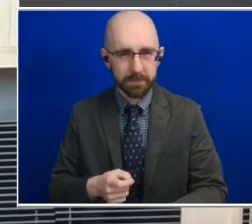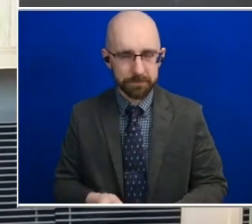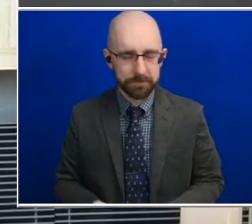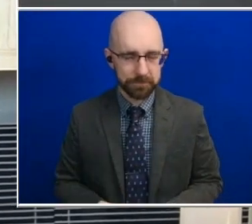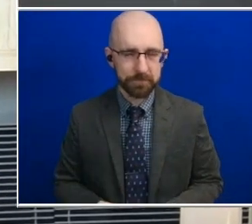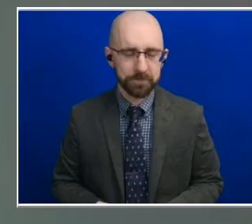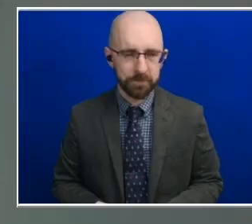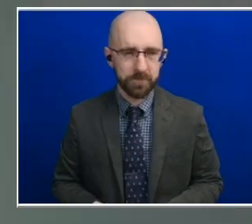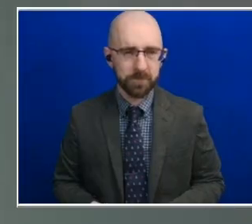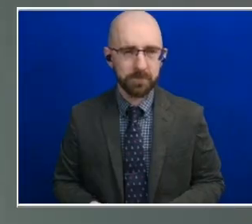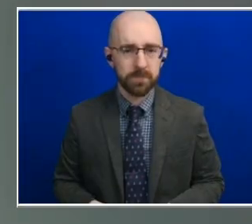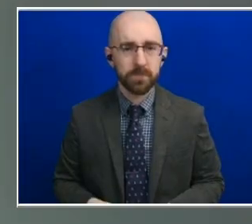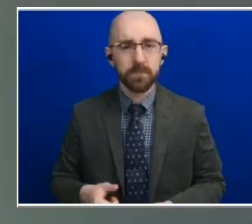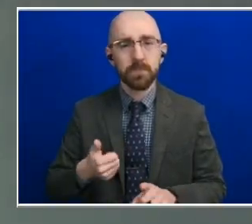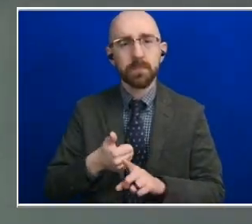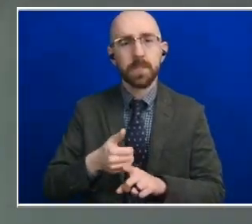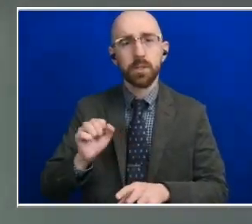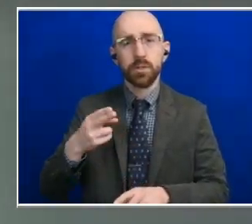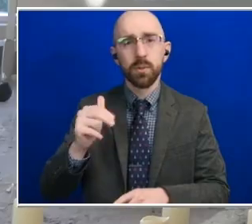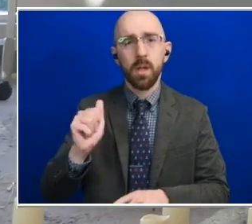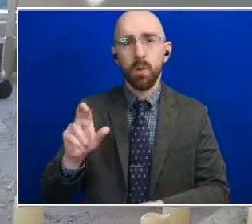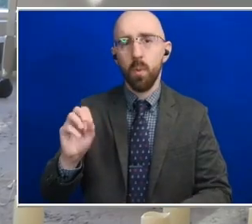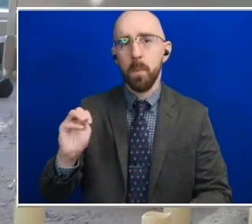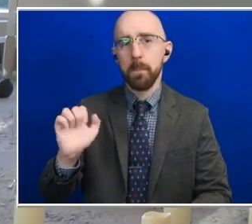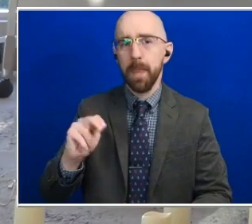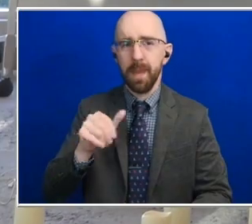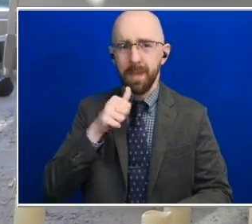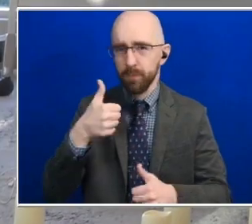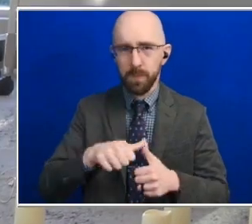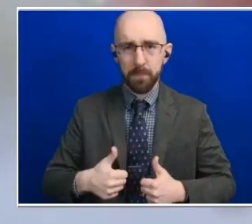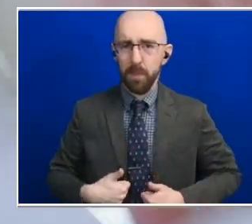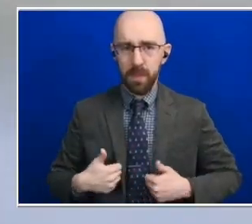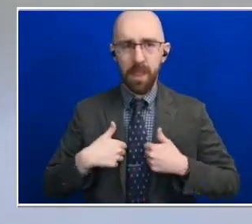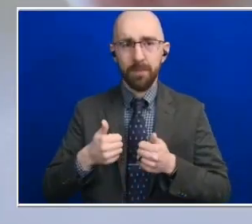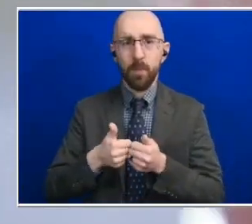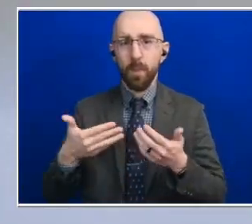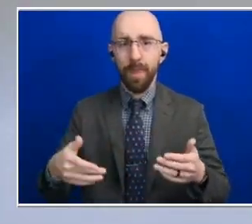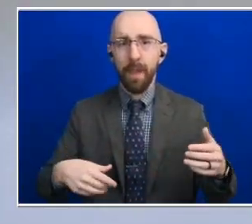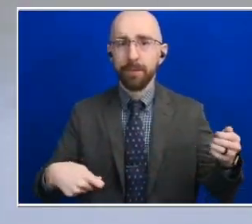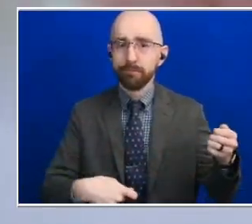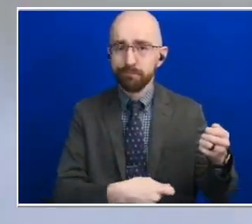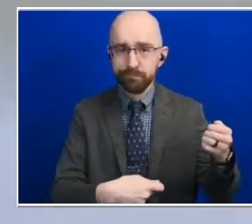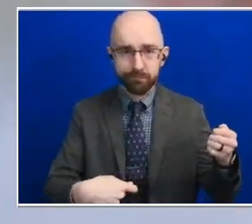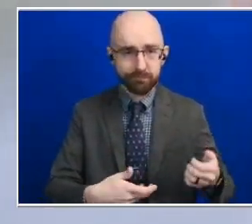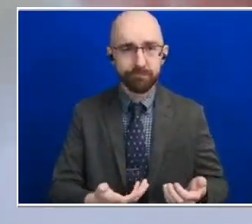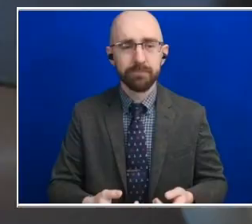Cellist Joshua Roman doesn't remember a life without a cello in his hands.